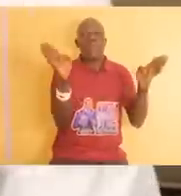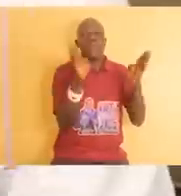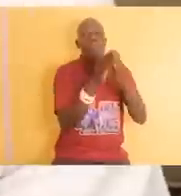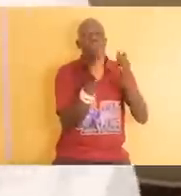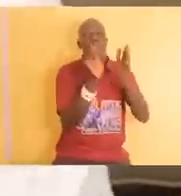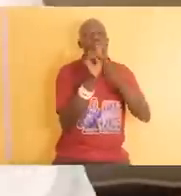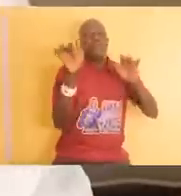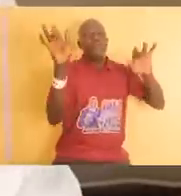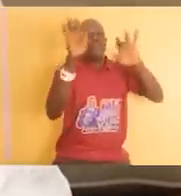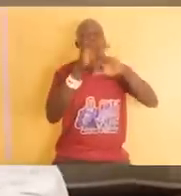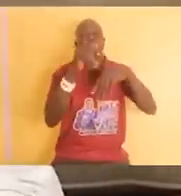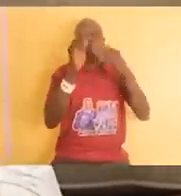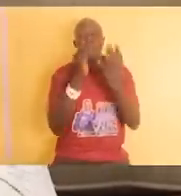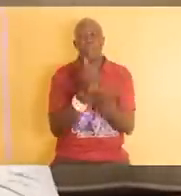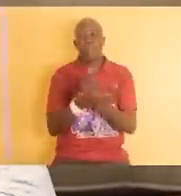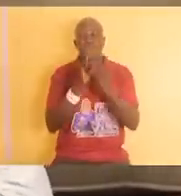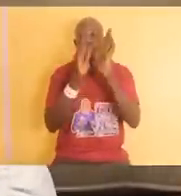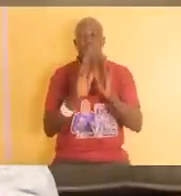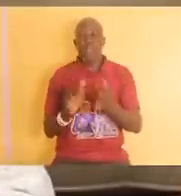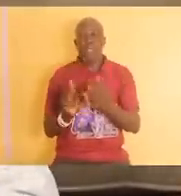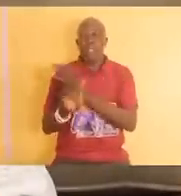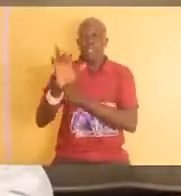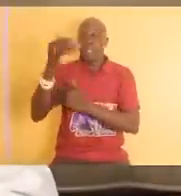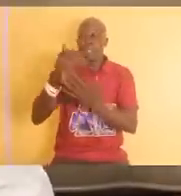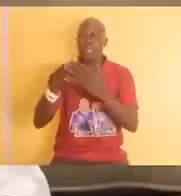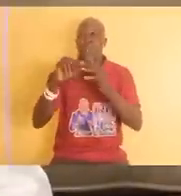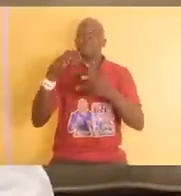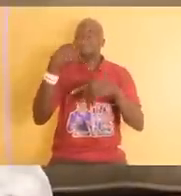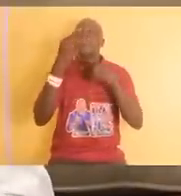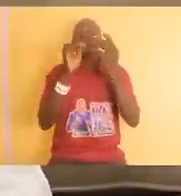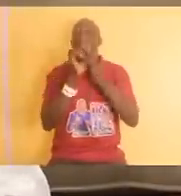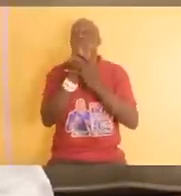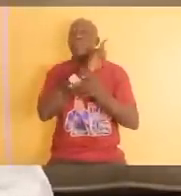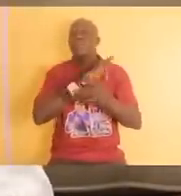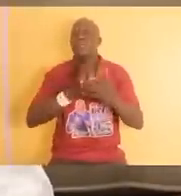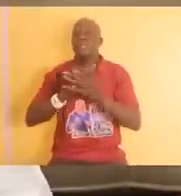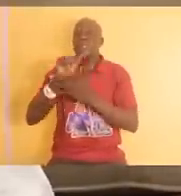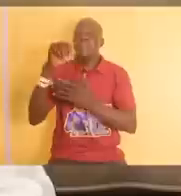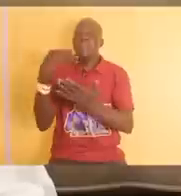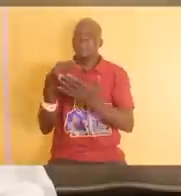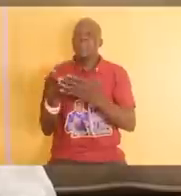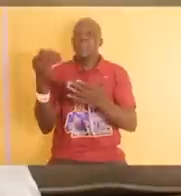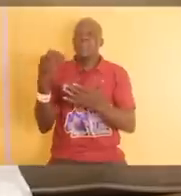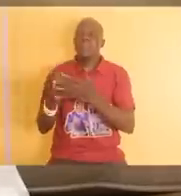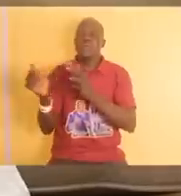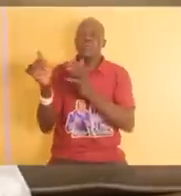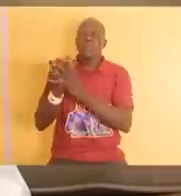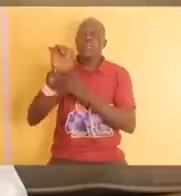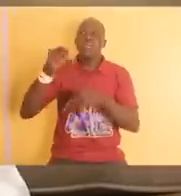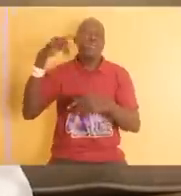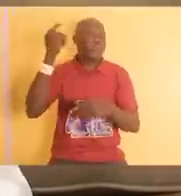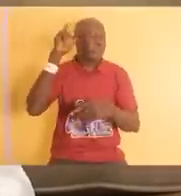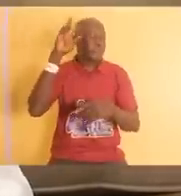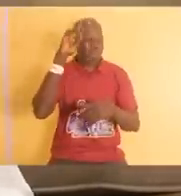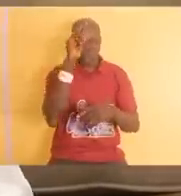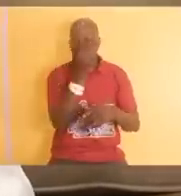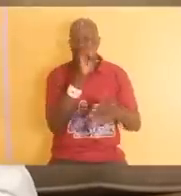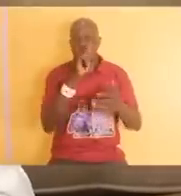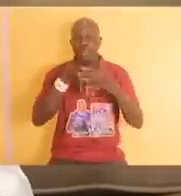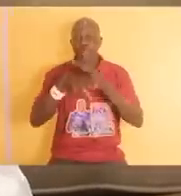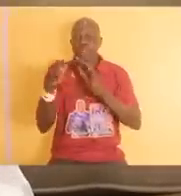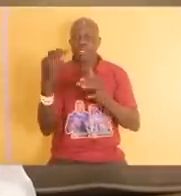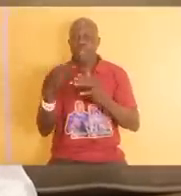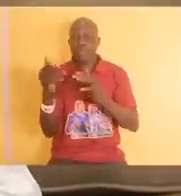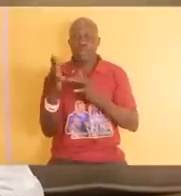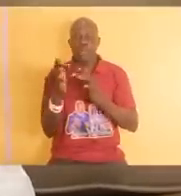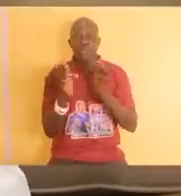You will. You will. You will. You will. You will. You will. You will. You will. You will. You will. You will. You will. You will.